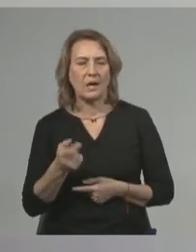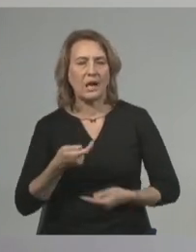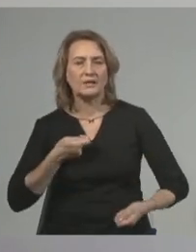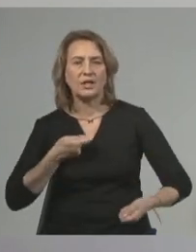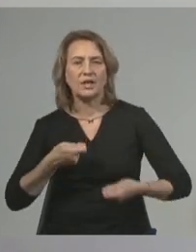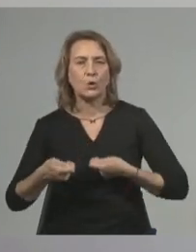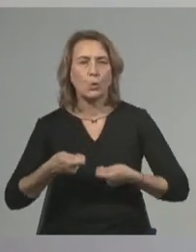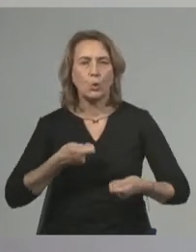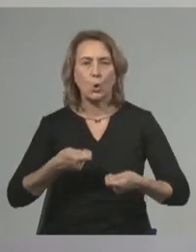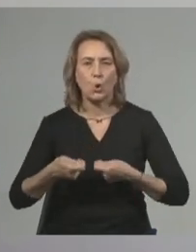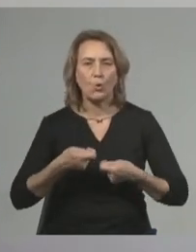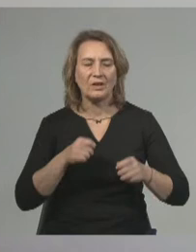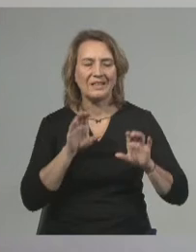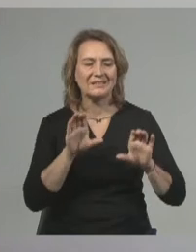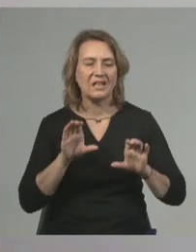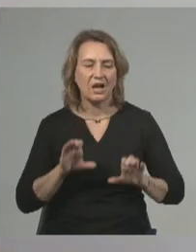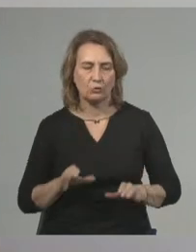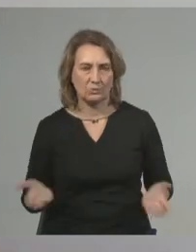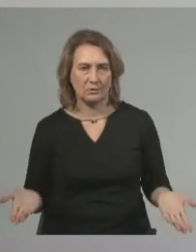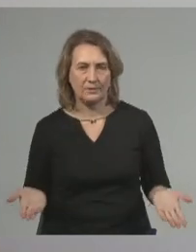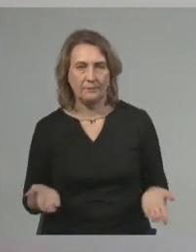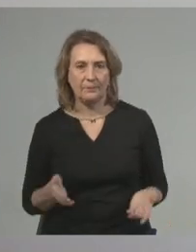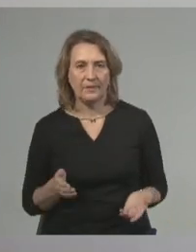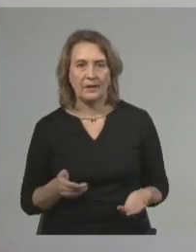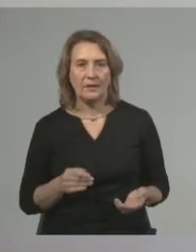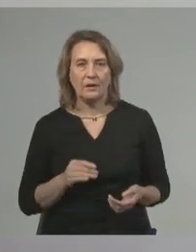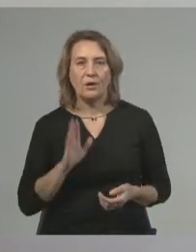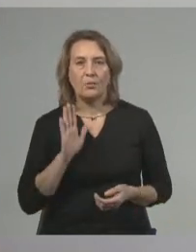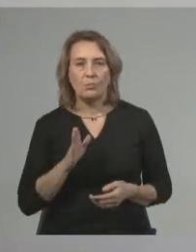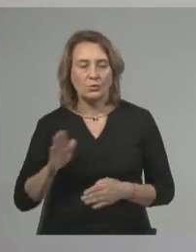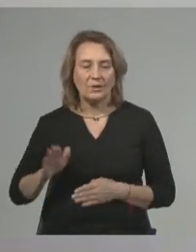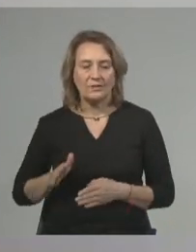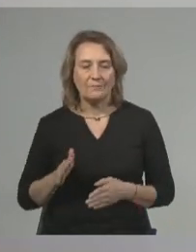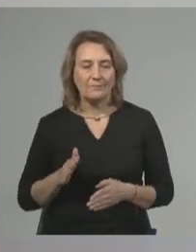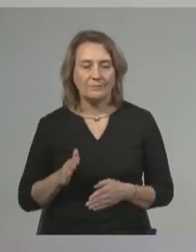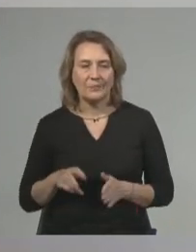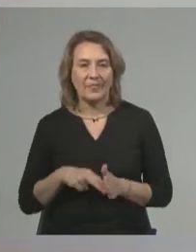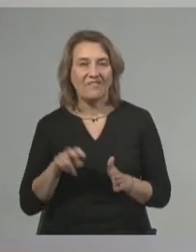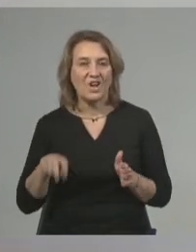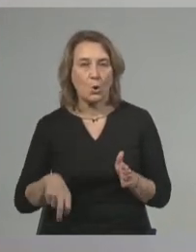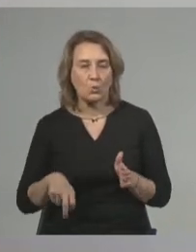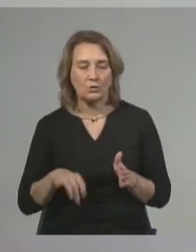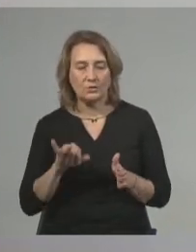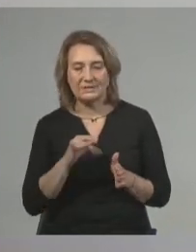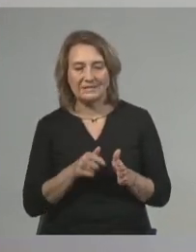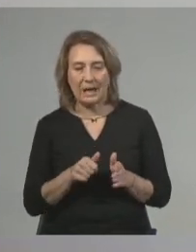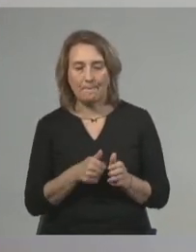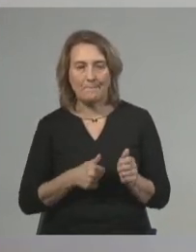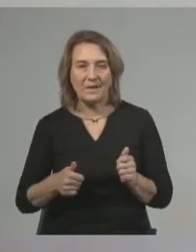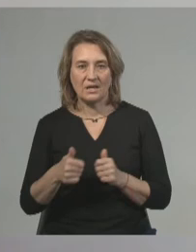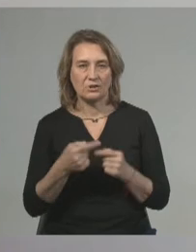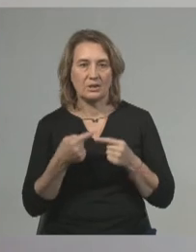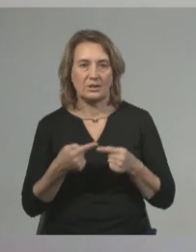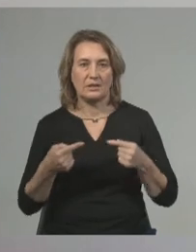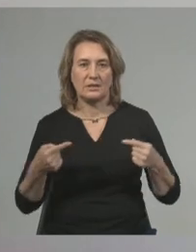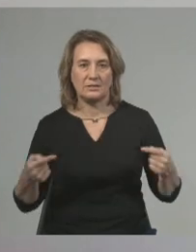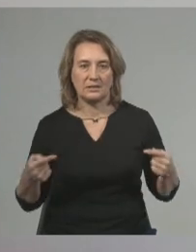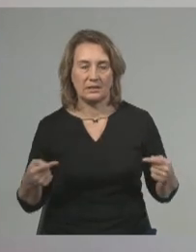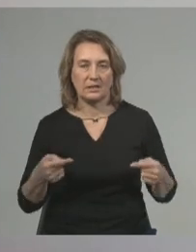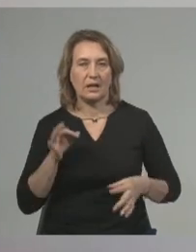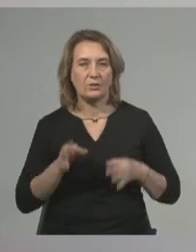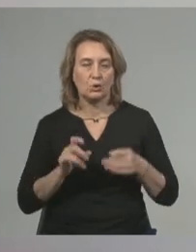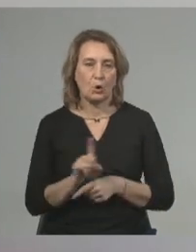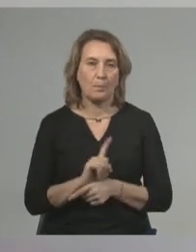beyond existing regulatory frameworks but i think that we need to have we need to be organized and we need to be prepared for that and